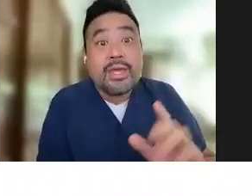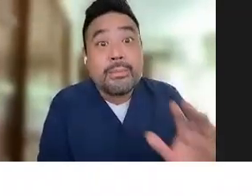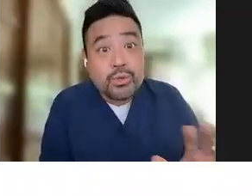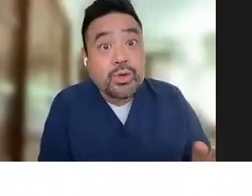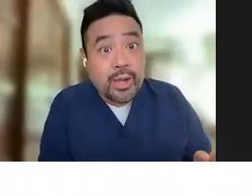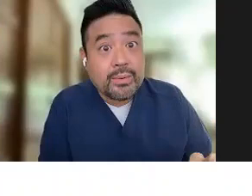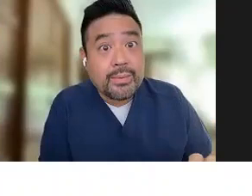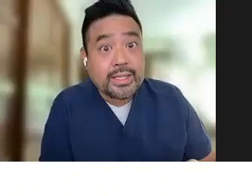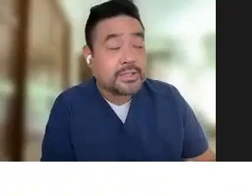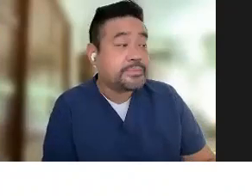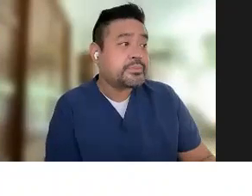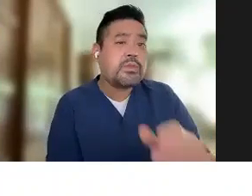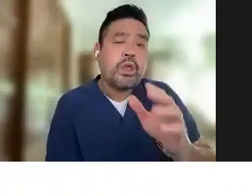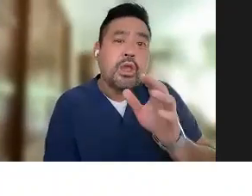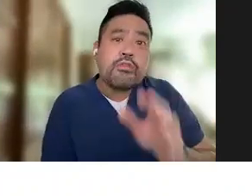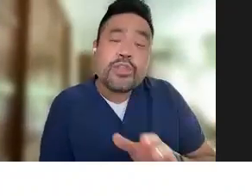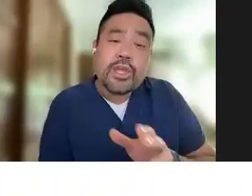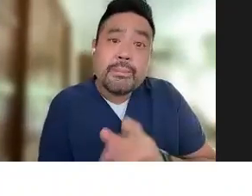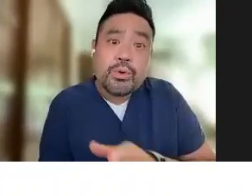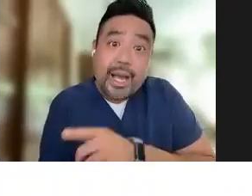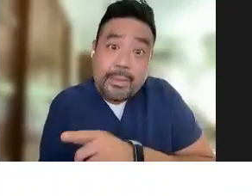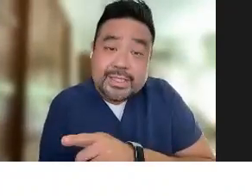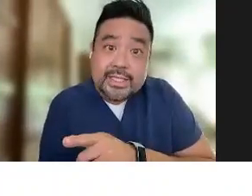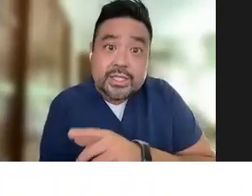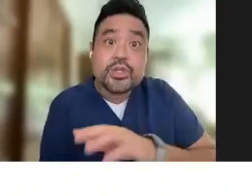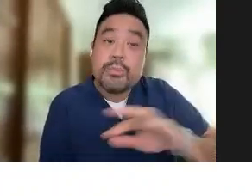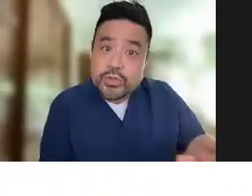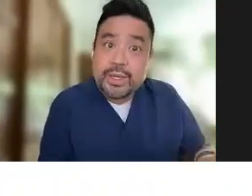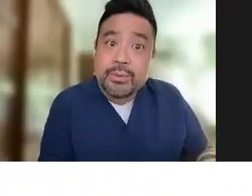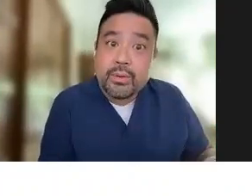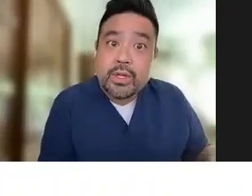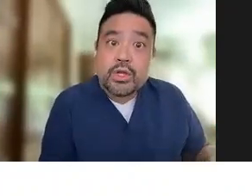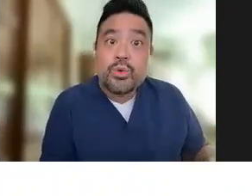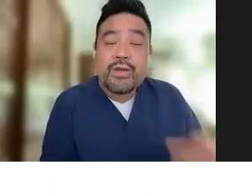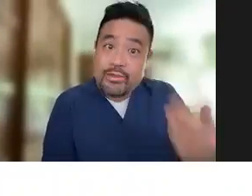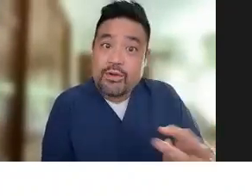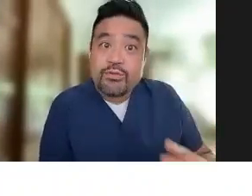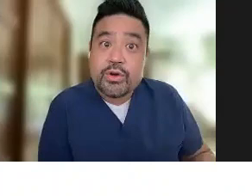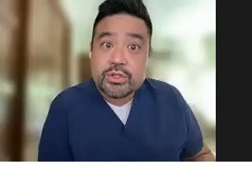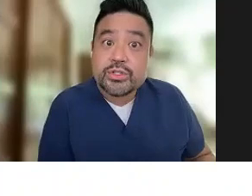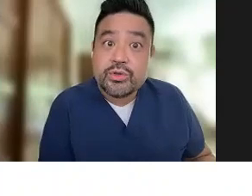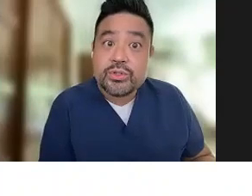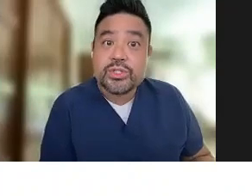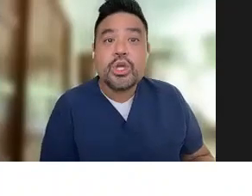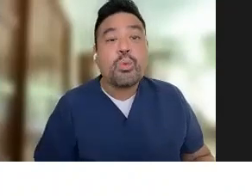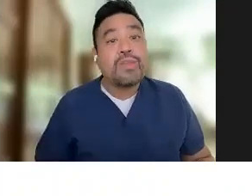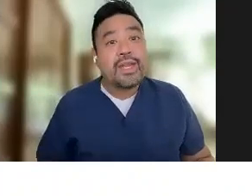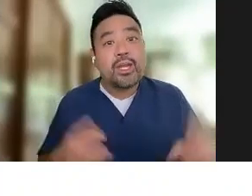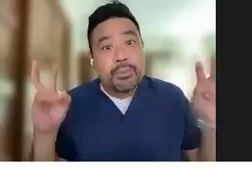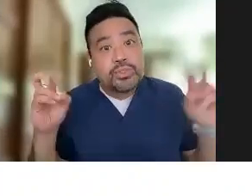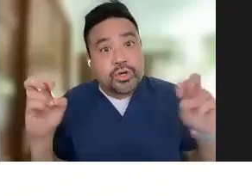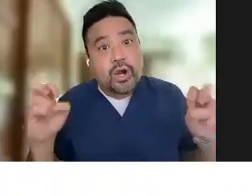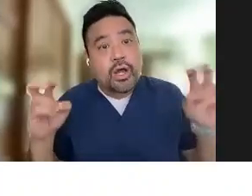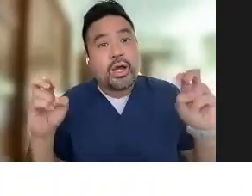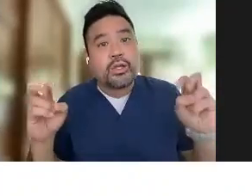That's for the immunocompromised. For the immunocompetent, so most people who have had their two doses, well, they